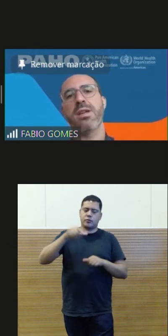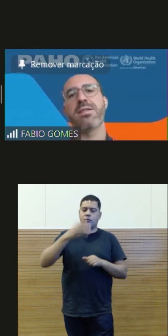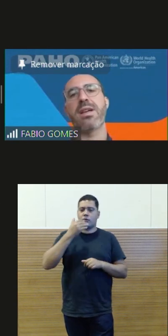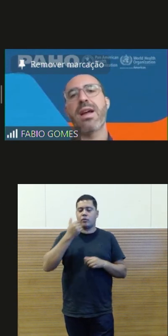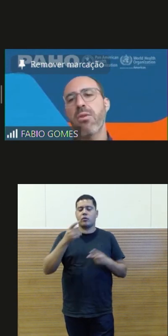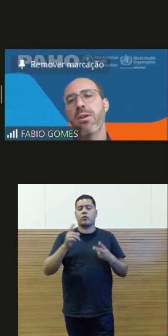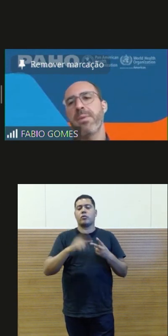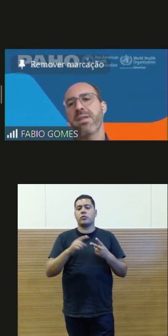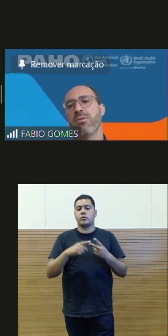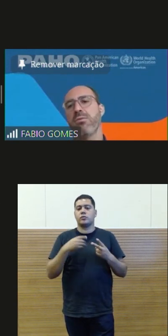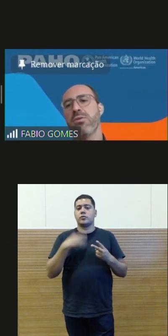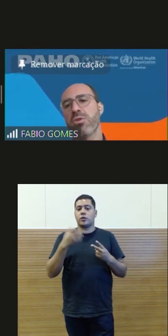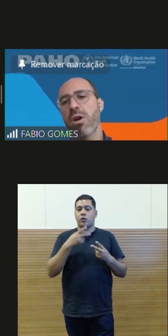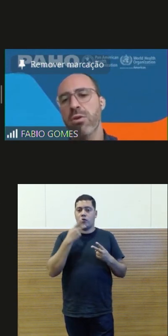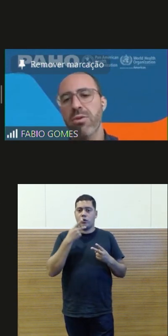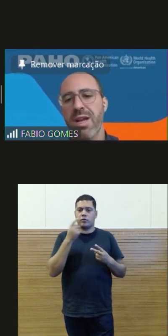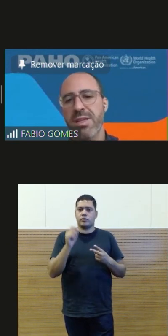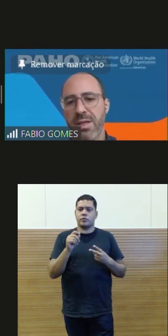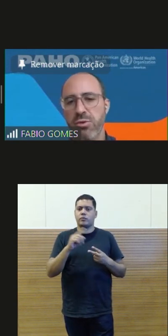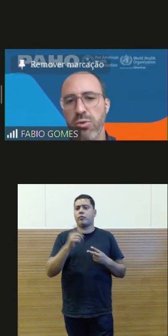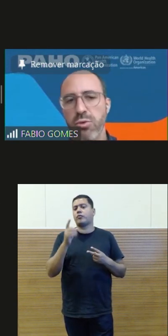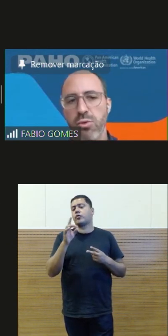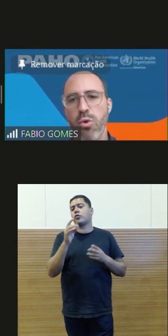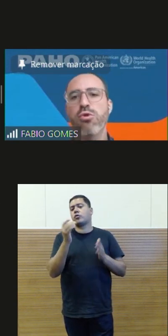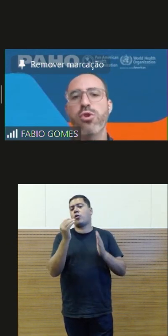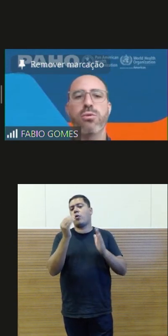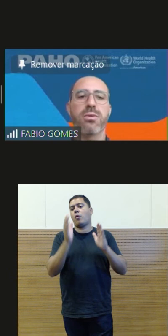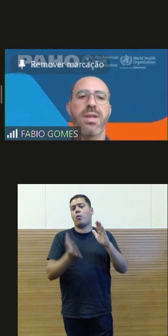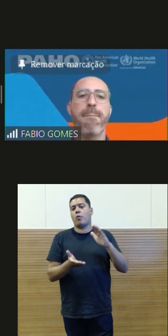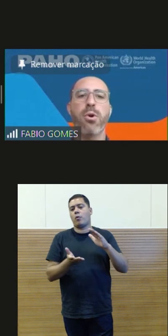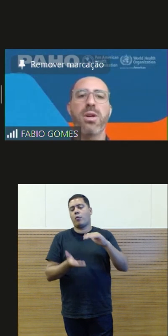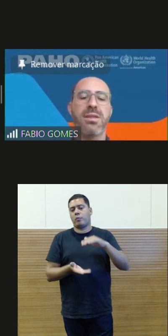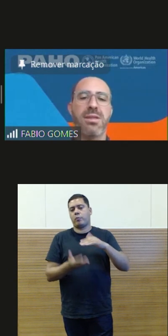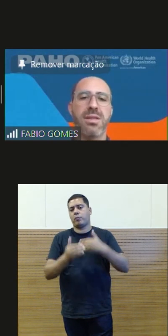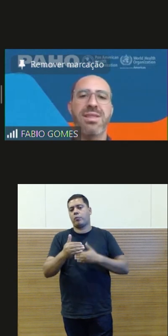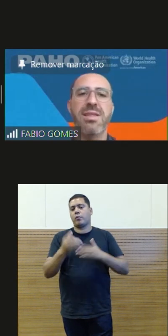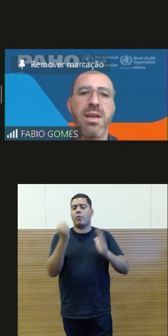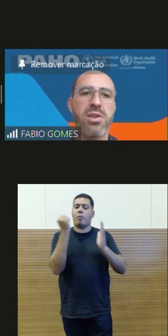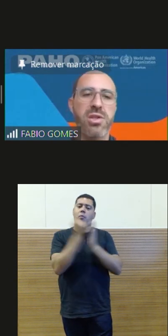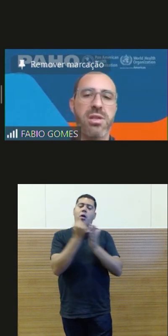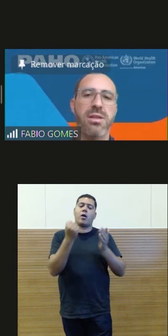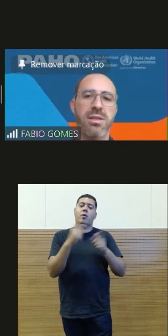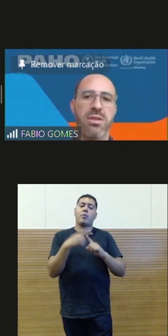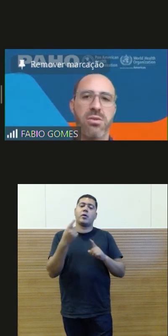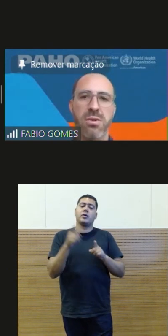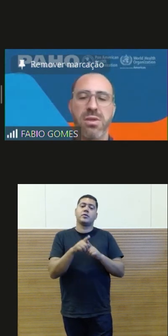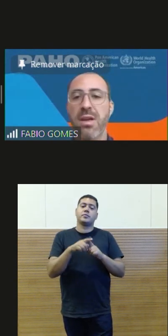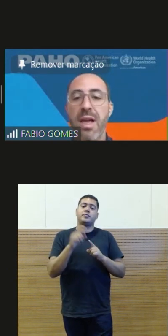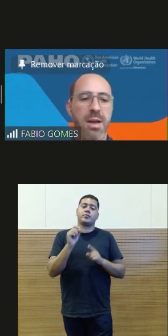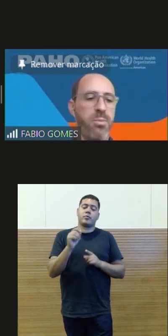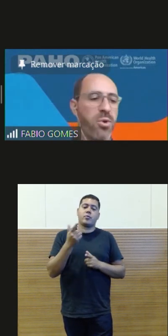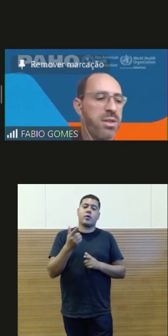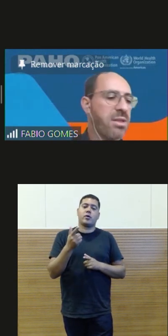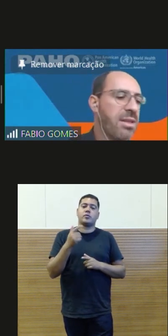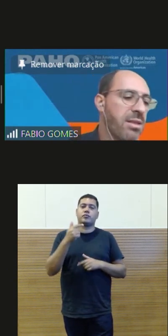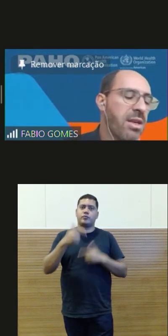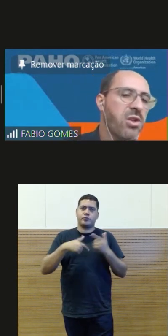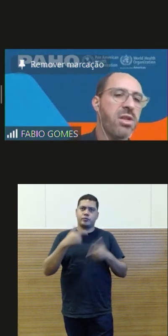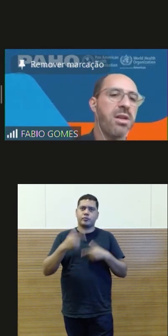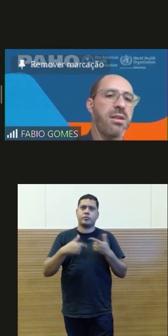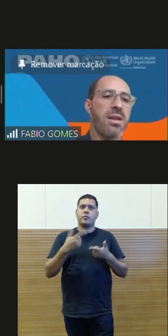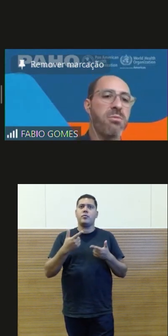elements. A second point which I'd like to talk about, not only the labeling, the importance